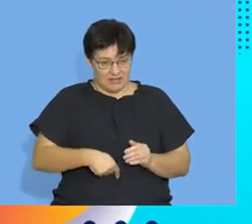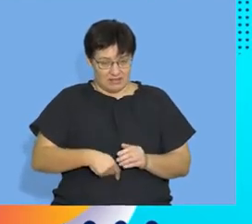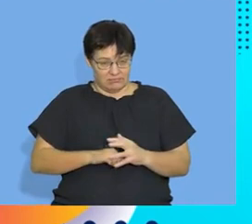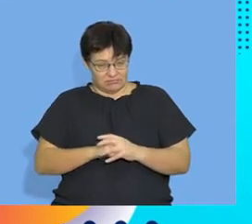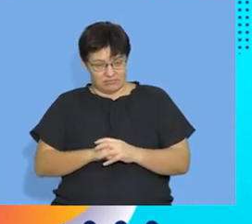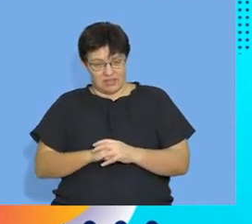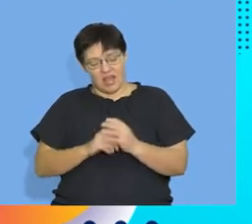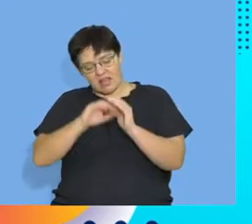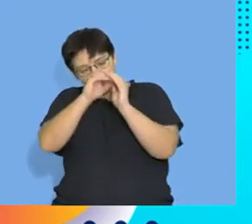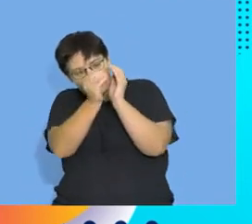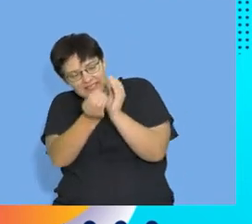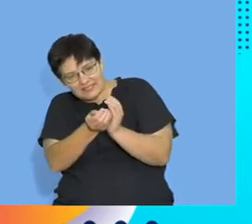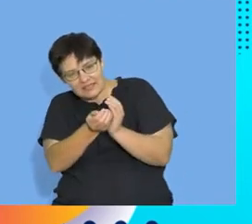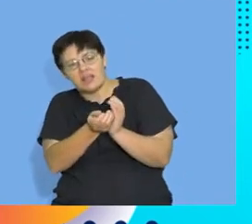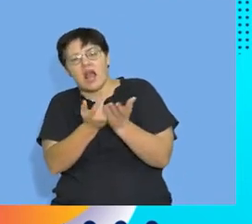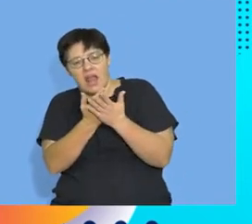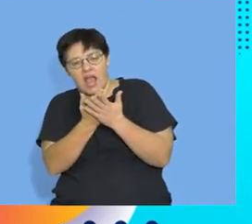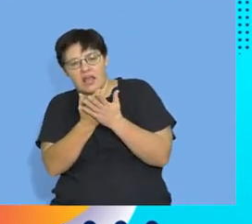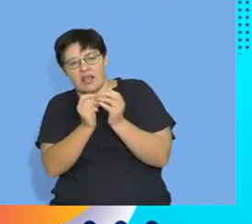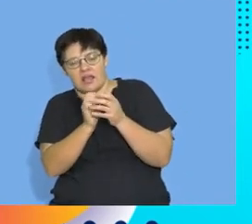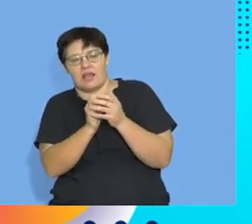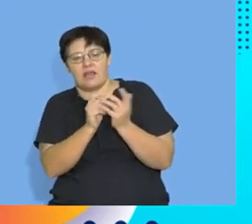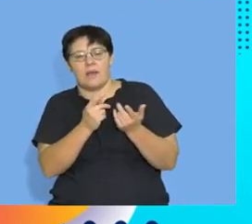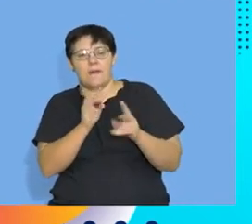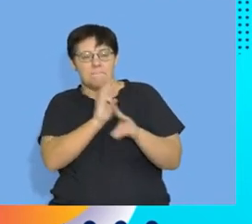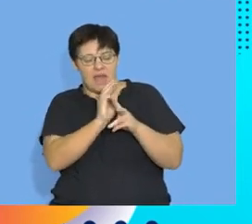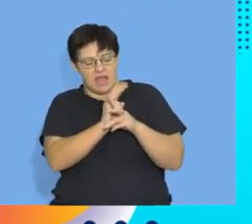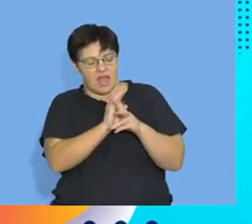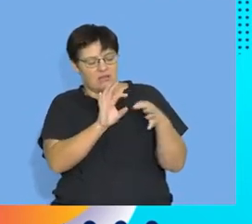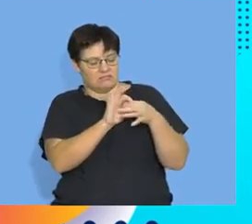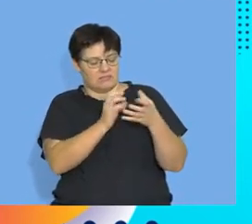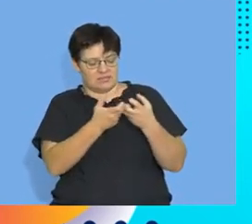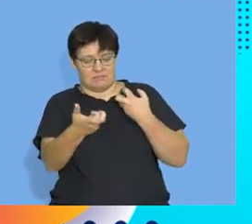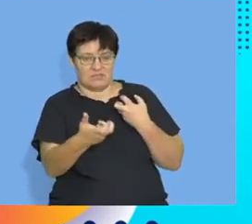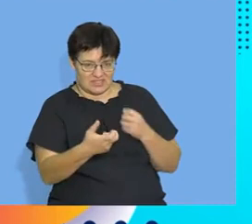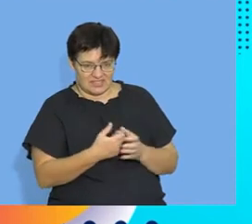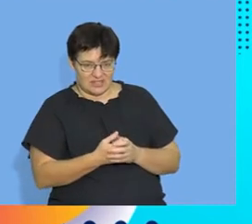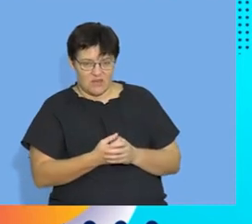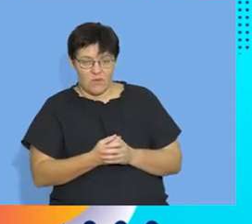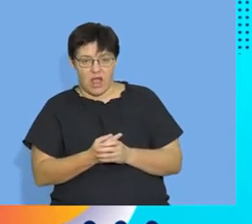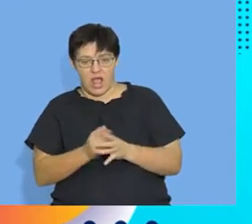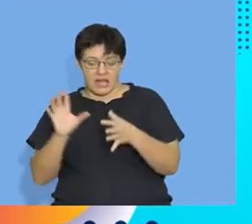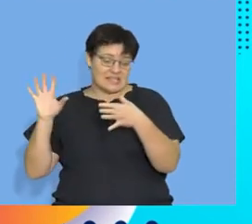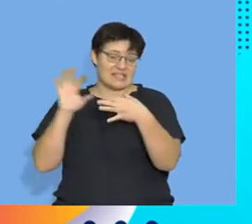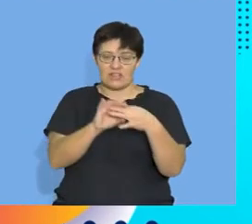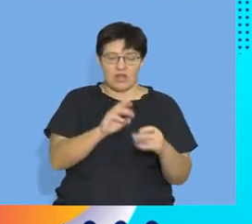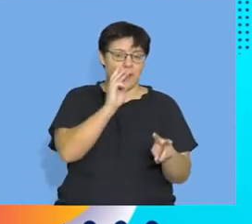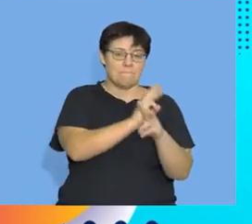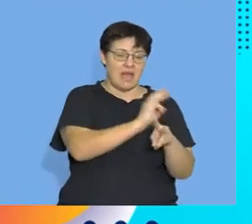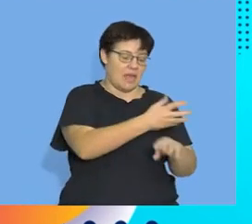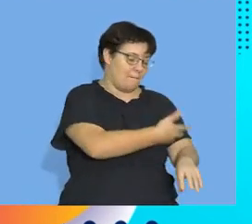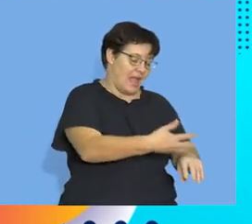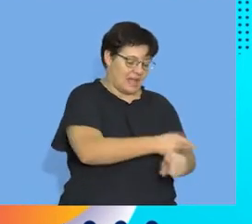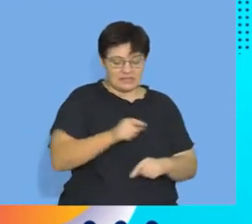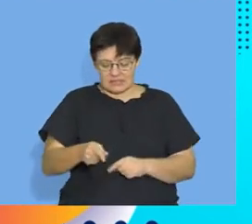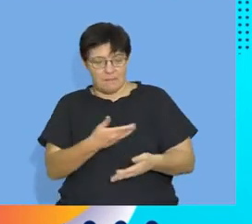is physically kind of disconnected from the mother because there's no direct attachment between the mother's blood